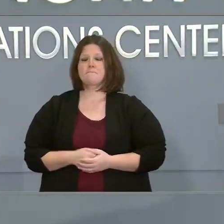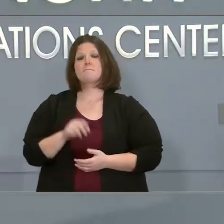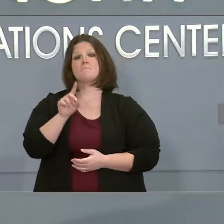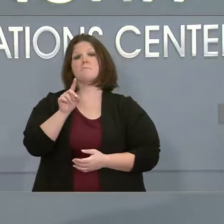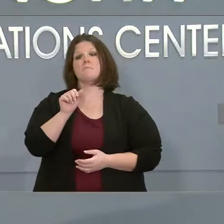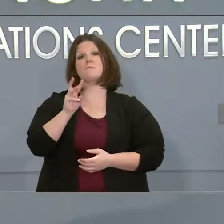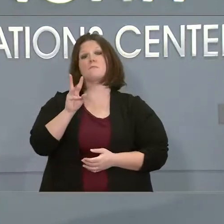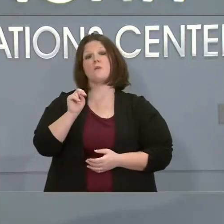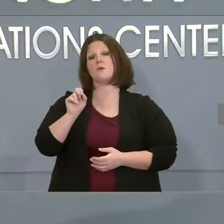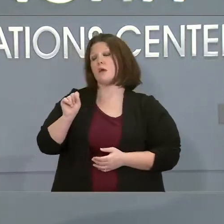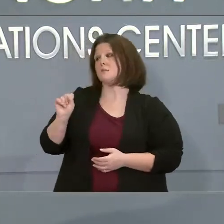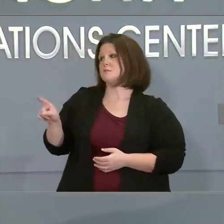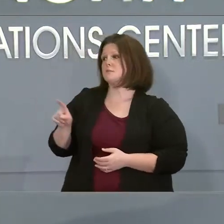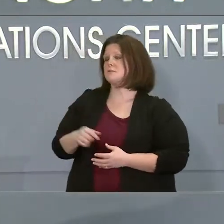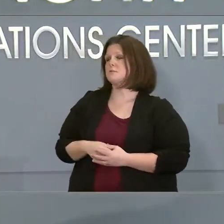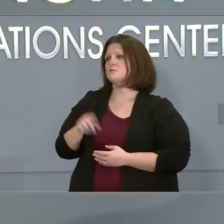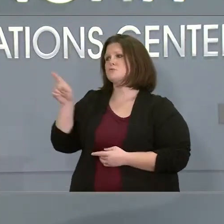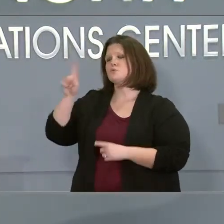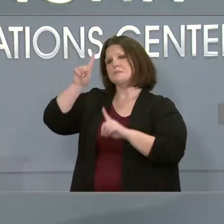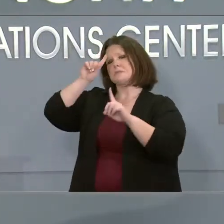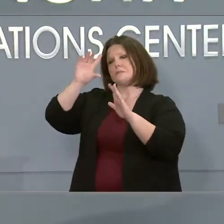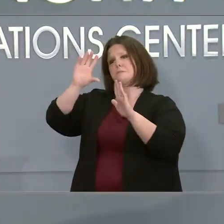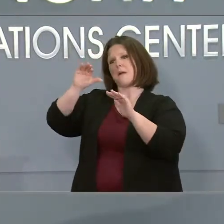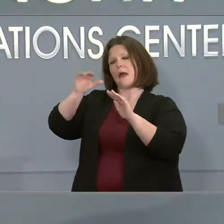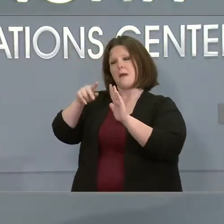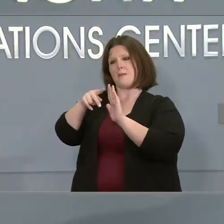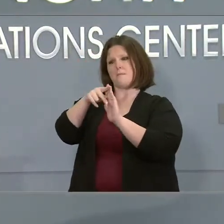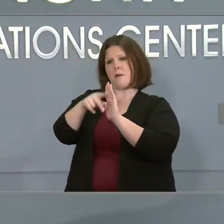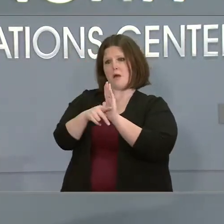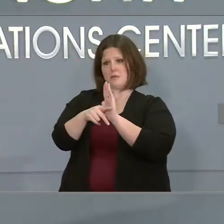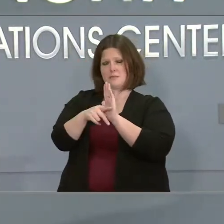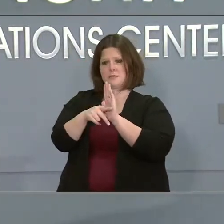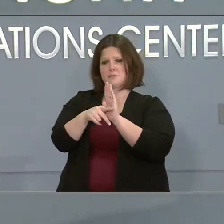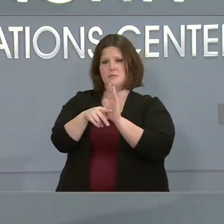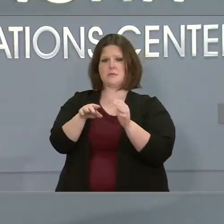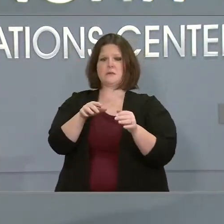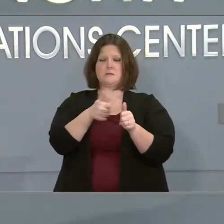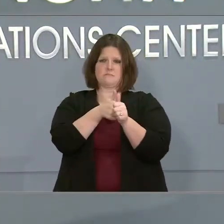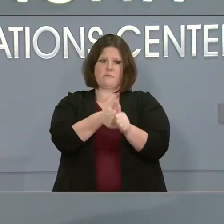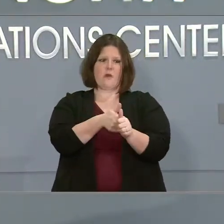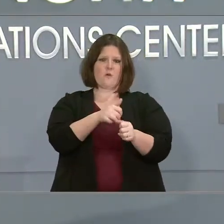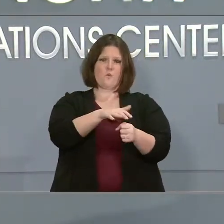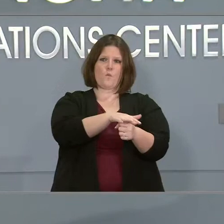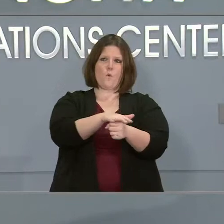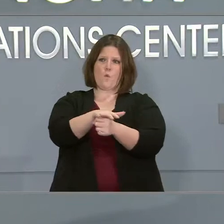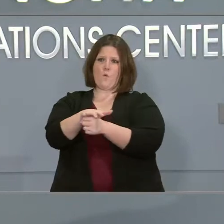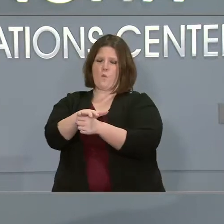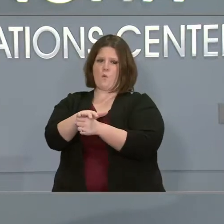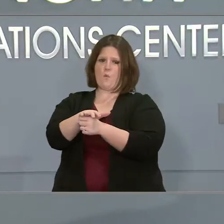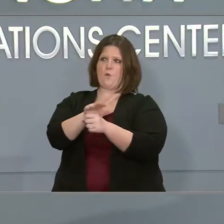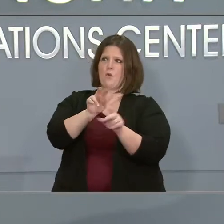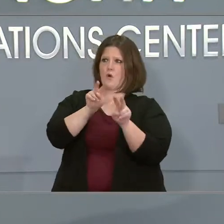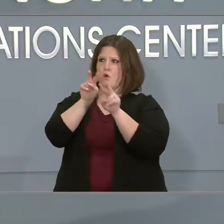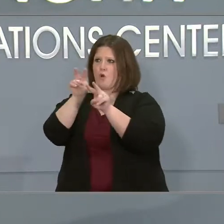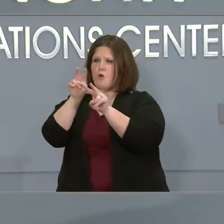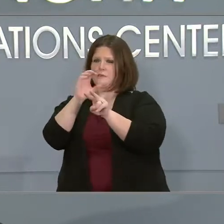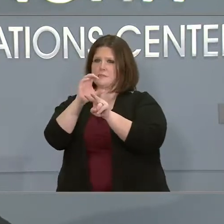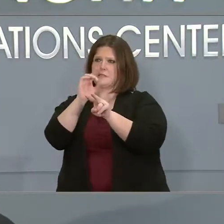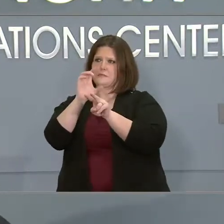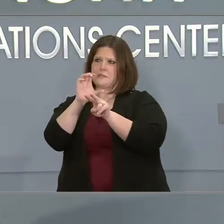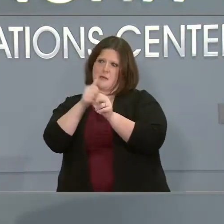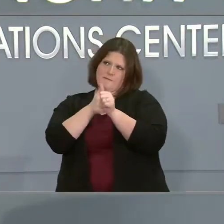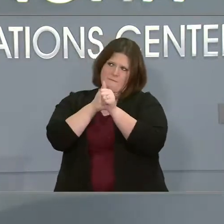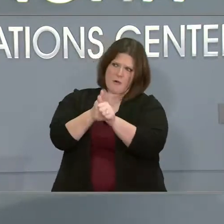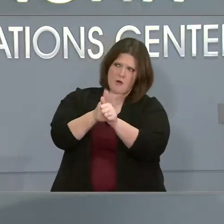Do you anticipate keeping the policy where it's by local and county, looking at the changes on the CDC map as far as spread,